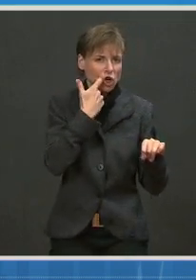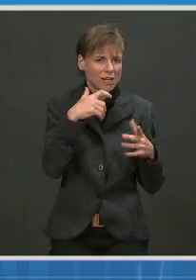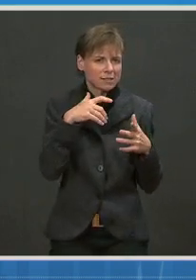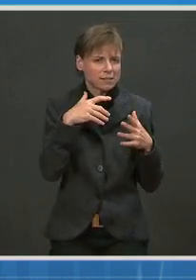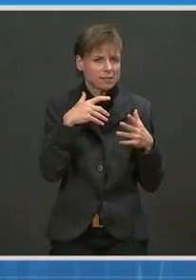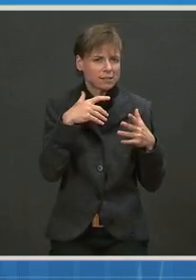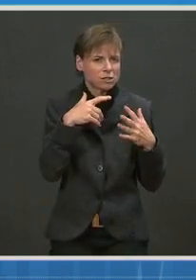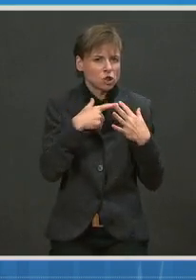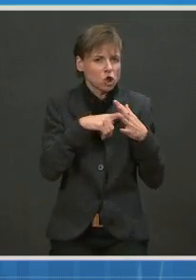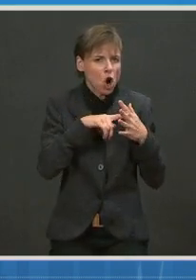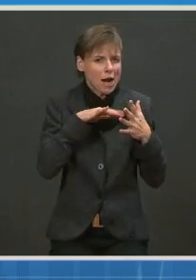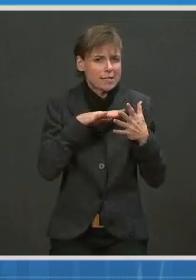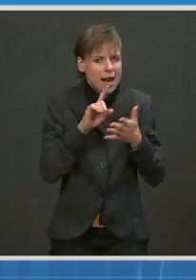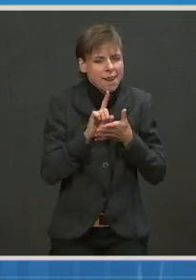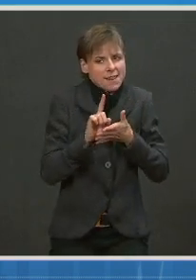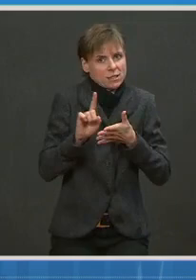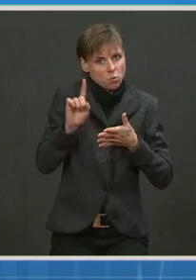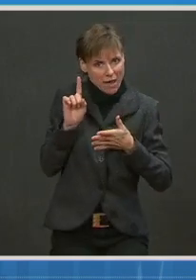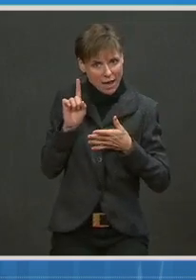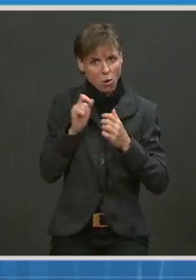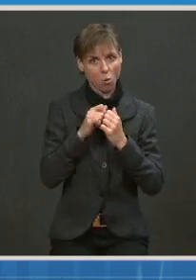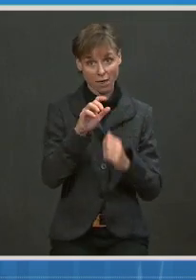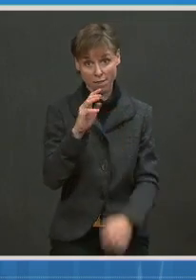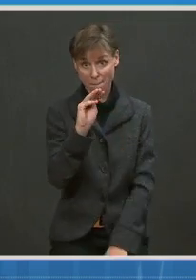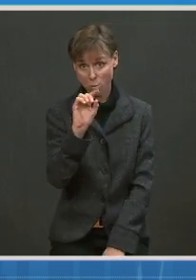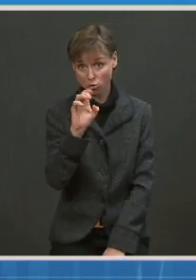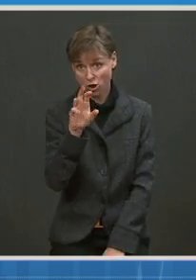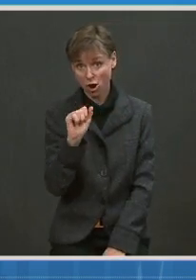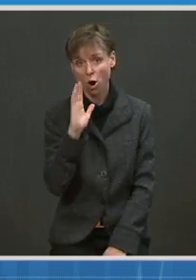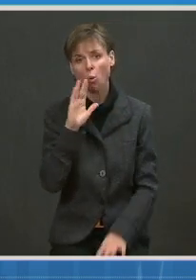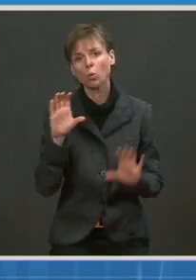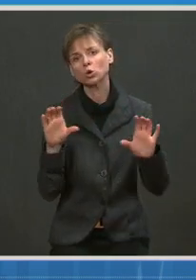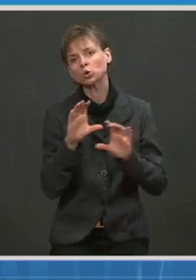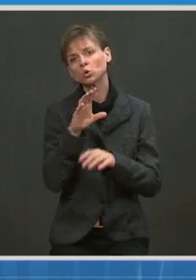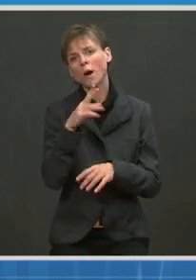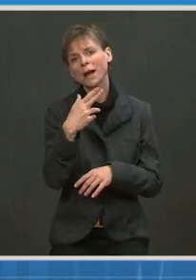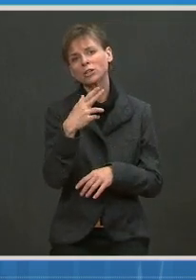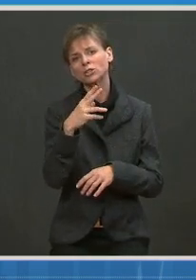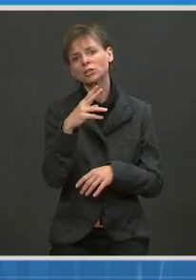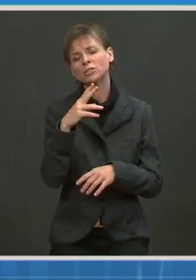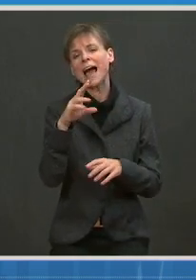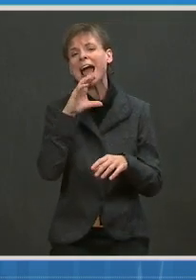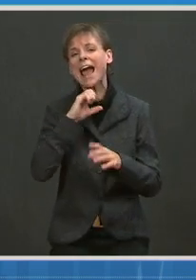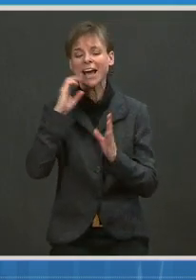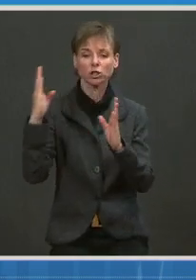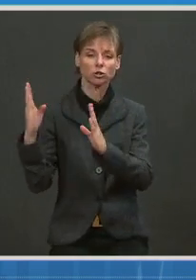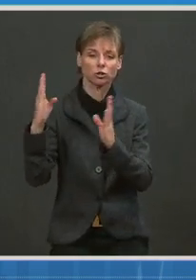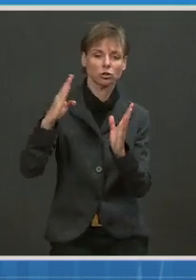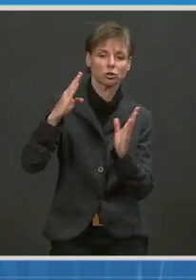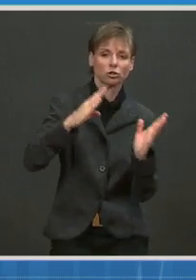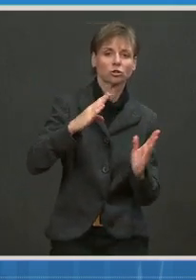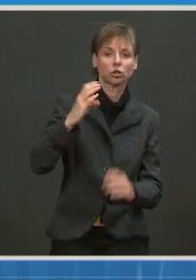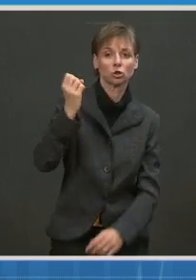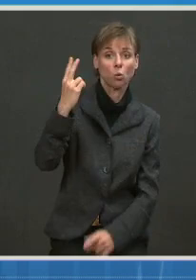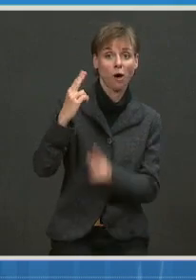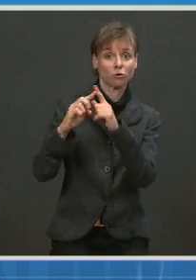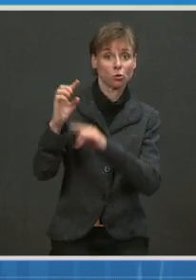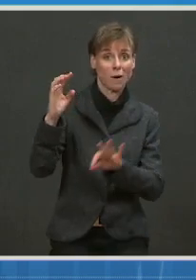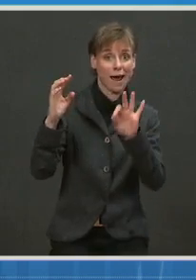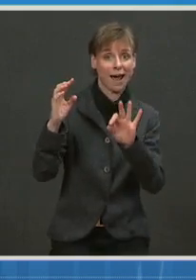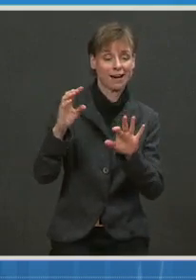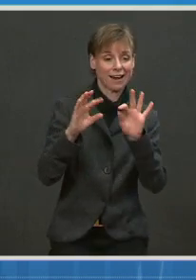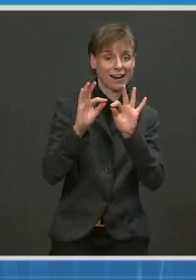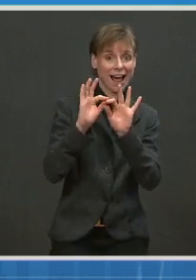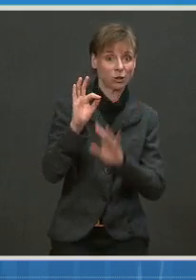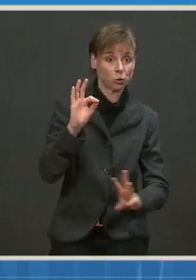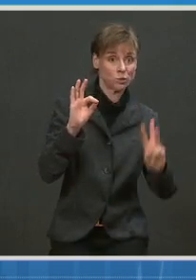this past week, in which we're going to do age de-escalation from 12 to 9, 9 years to 6 years, 6 years to